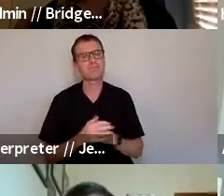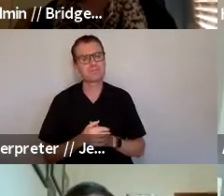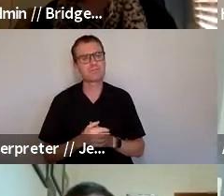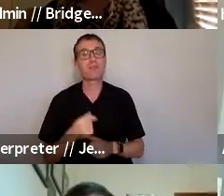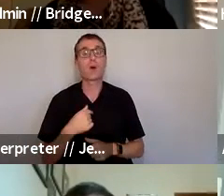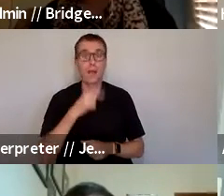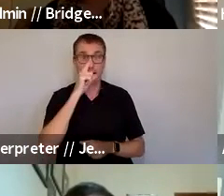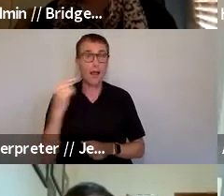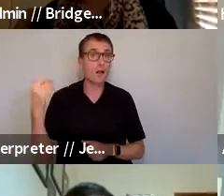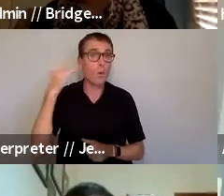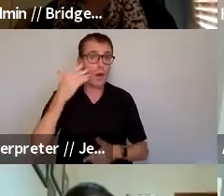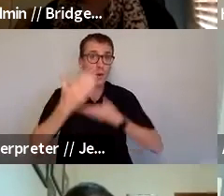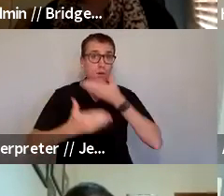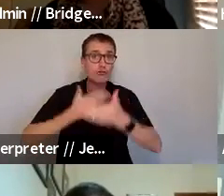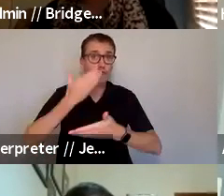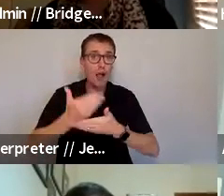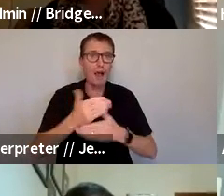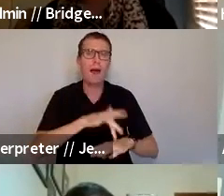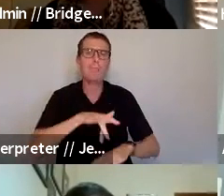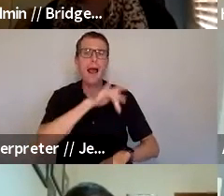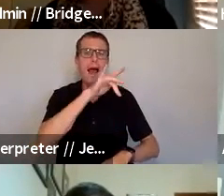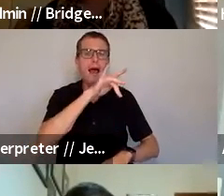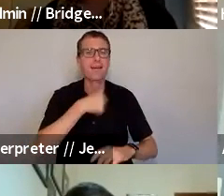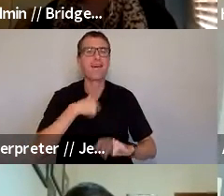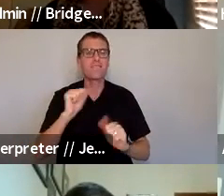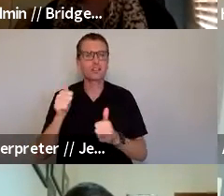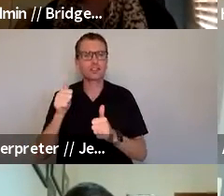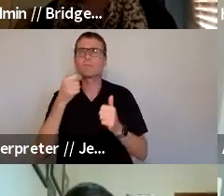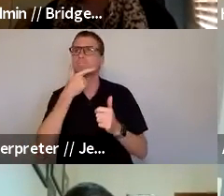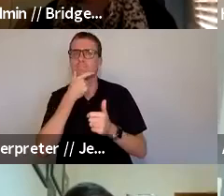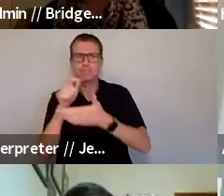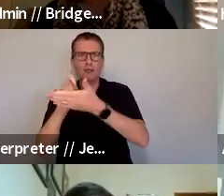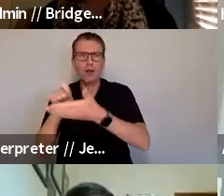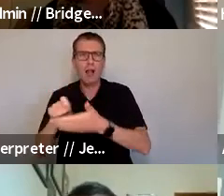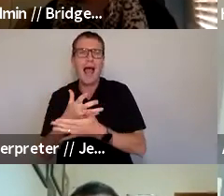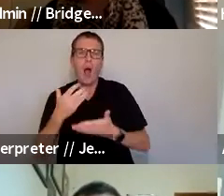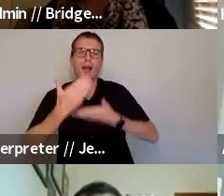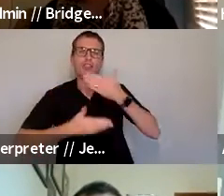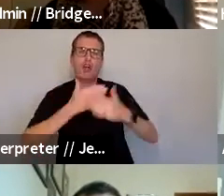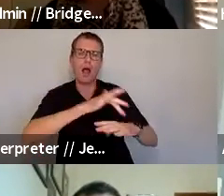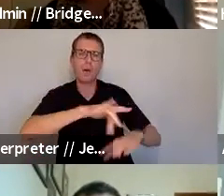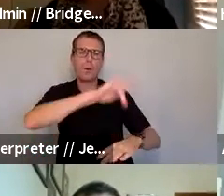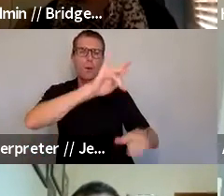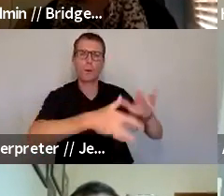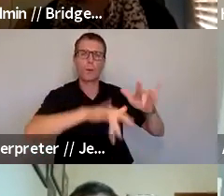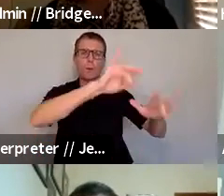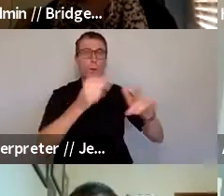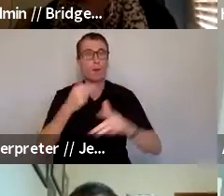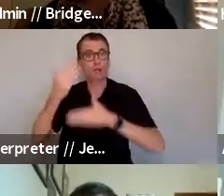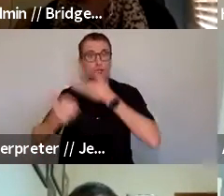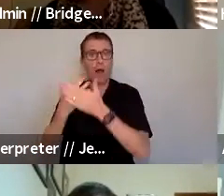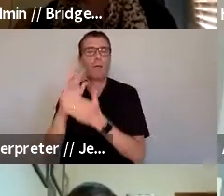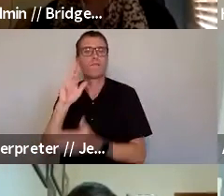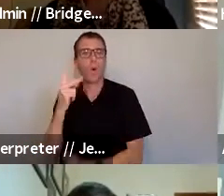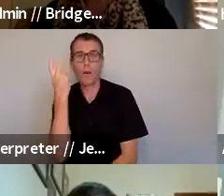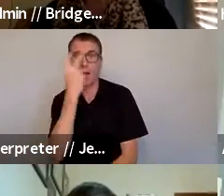ballets that we've already written the descriptions for, or the ones this weekend that are short. They're only, you know, it's about half an hour